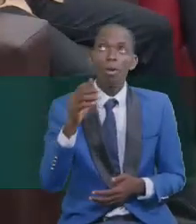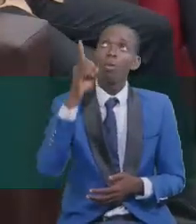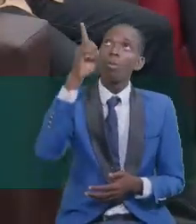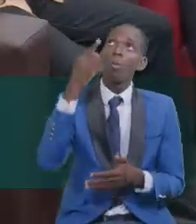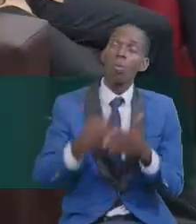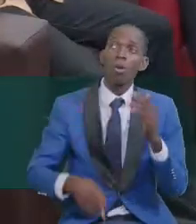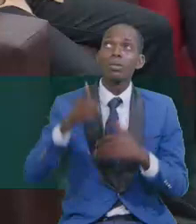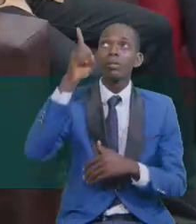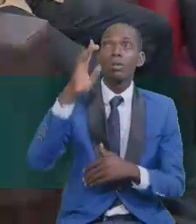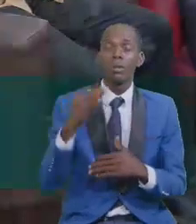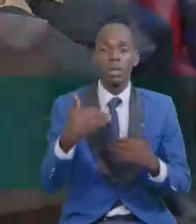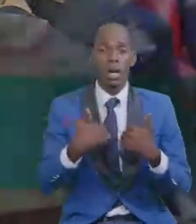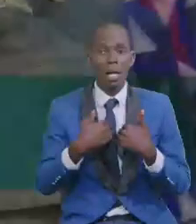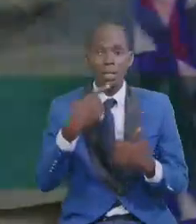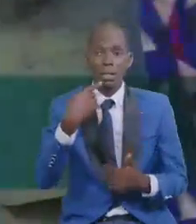said.